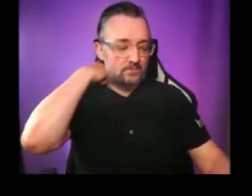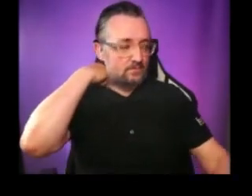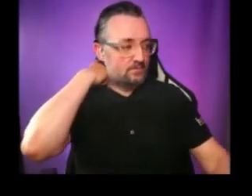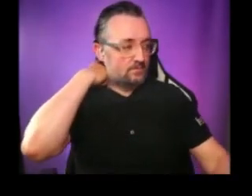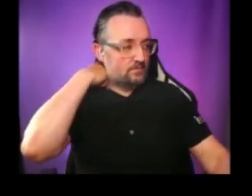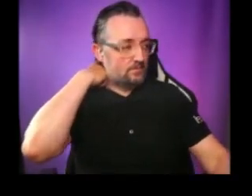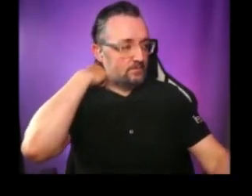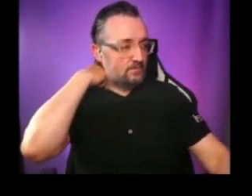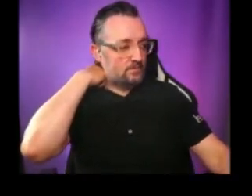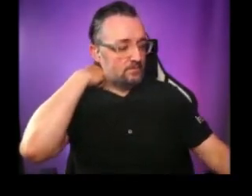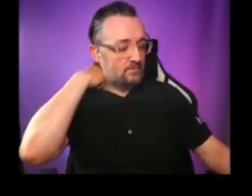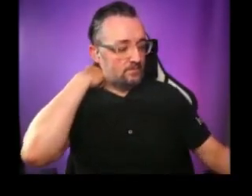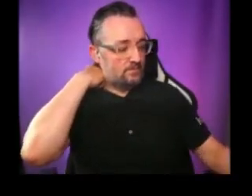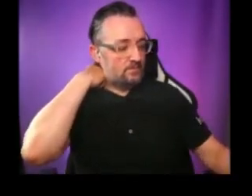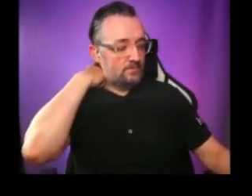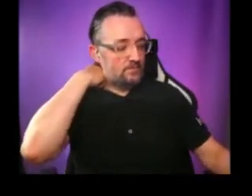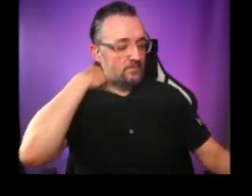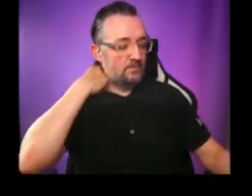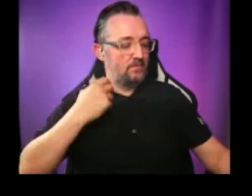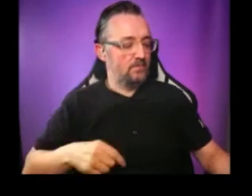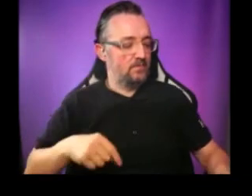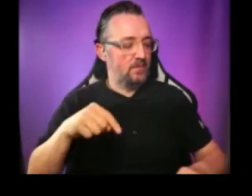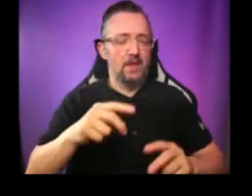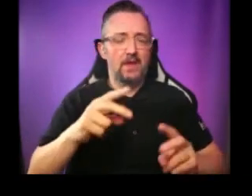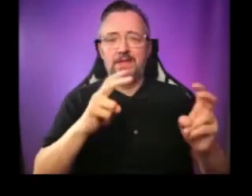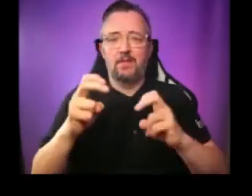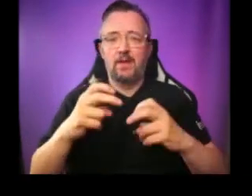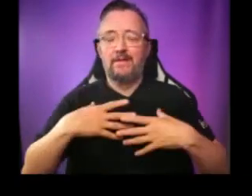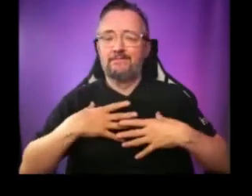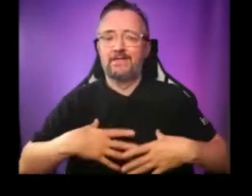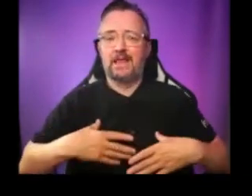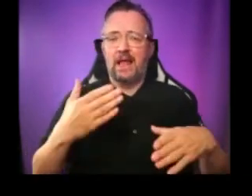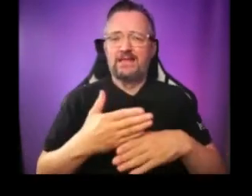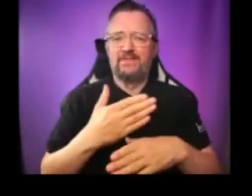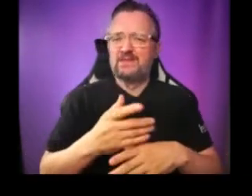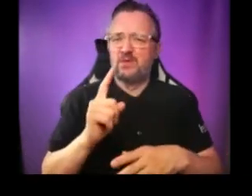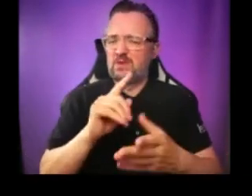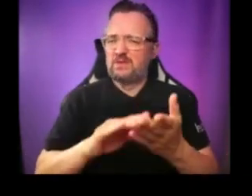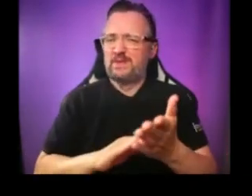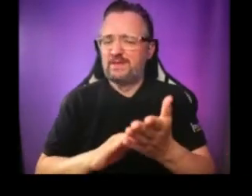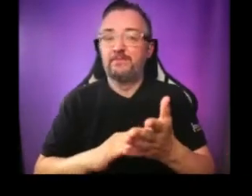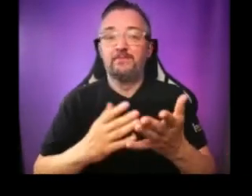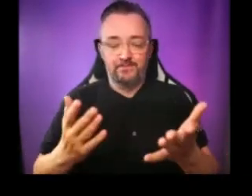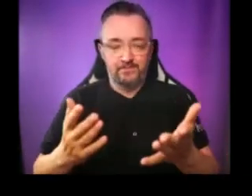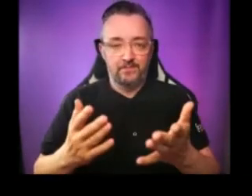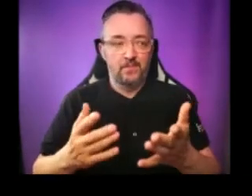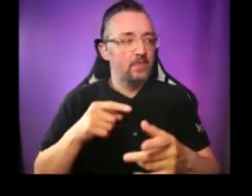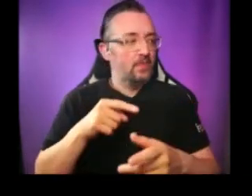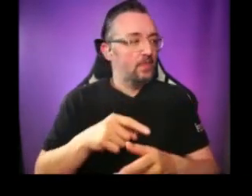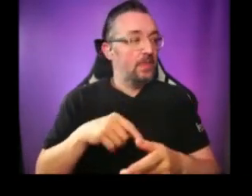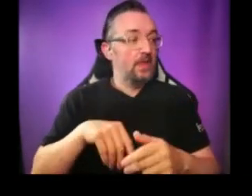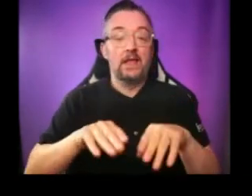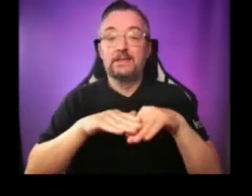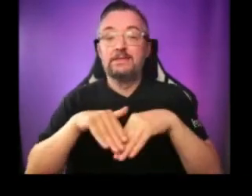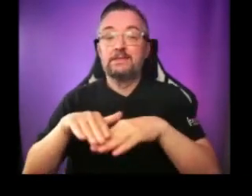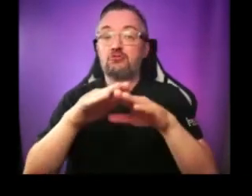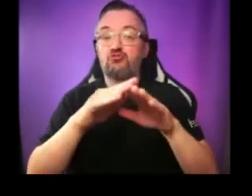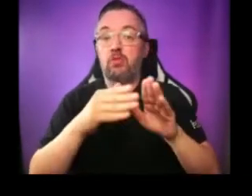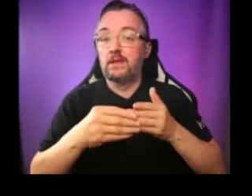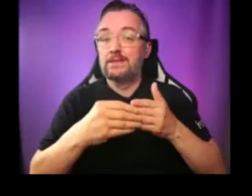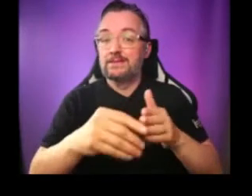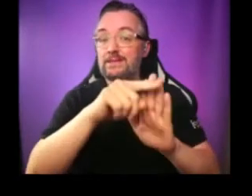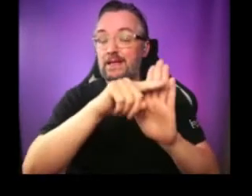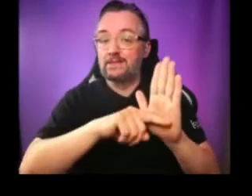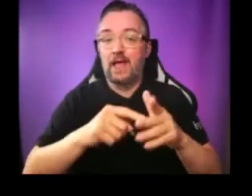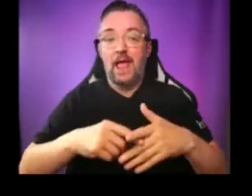Now, what am I talking about when I'm using this term physical activity? It's defined in the national guidance as any